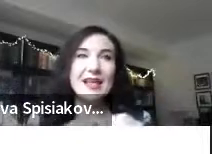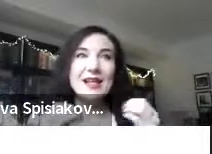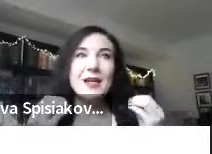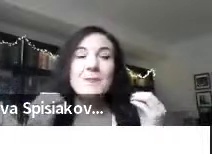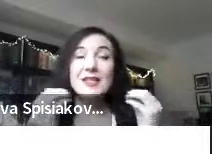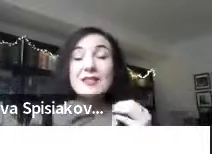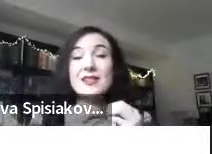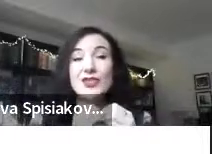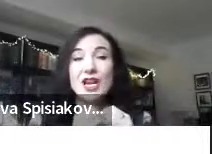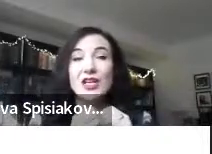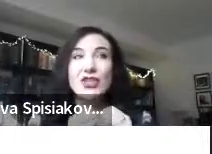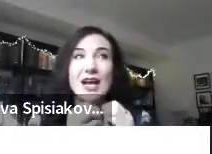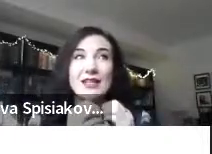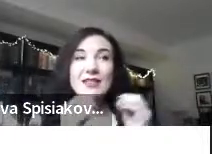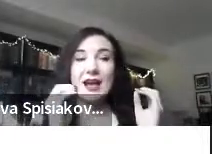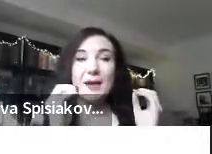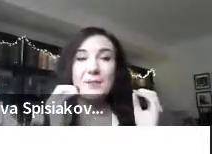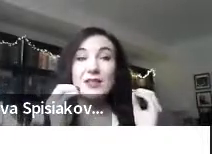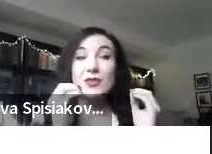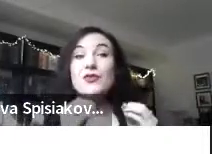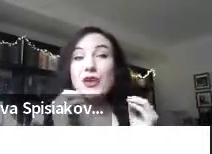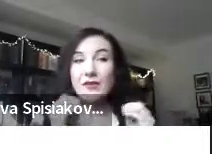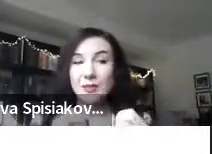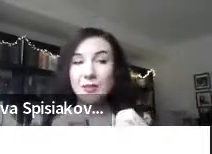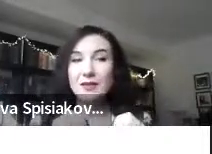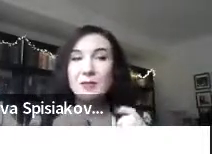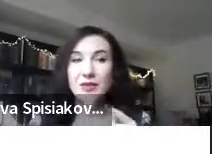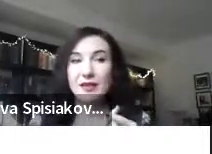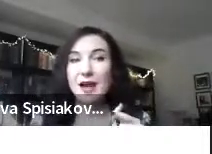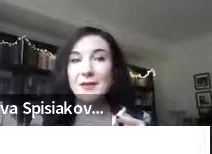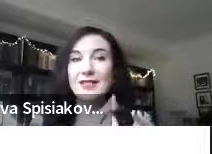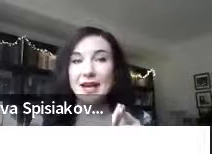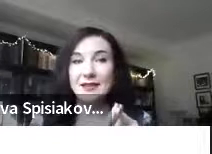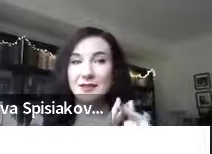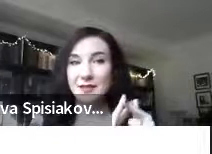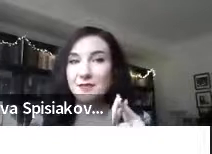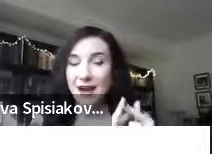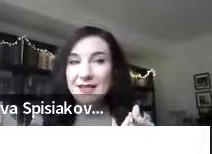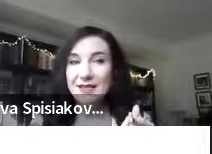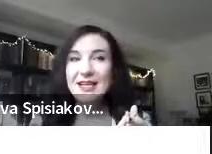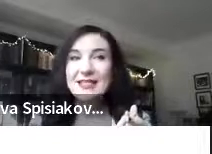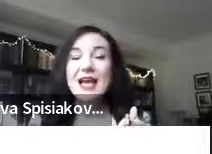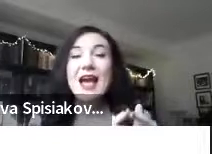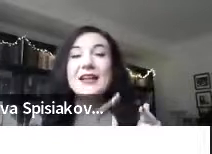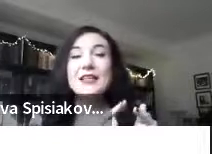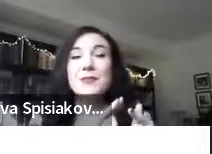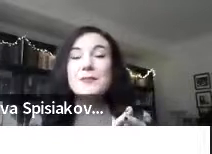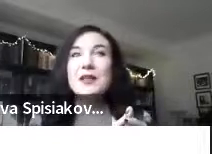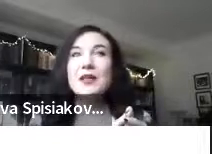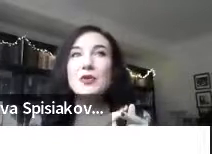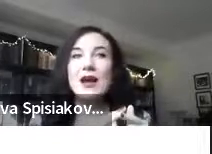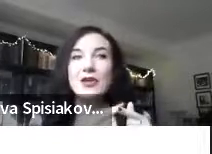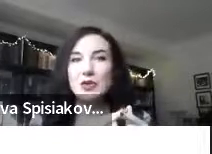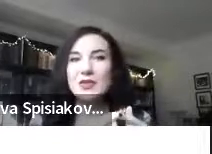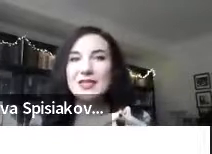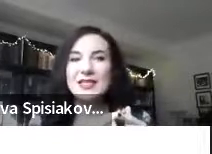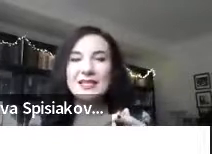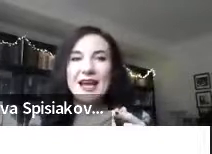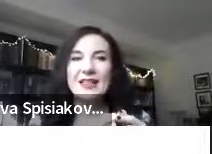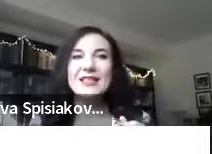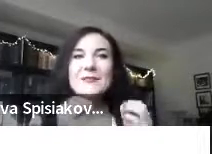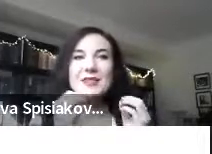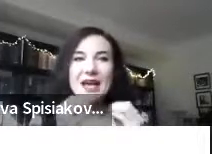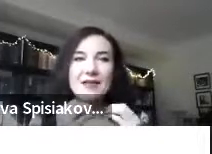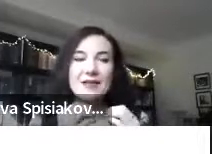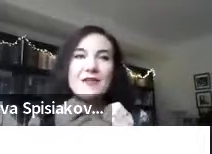in saying that this is a change that is good for everyone, both the climate and the finances, and that people who are using